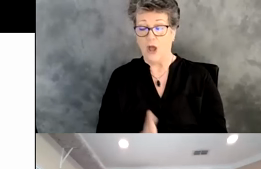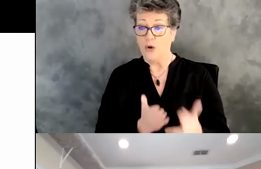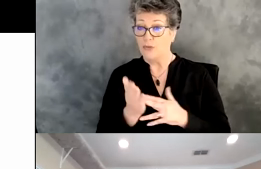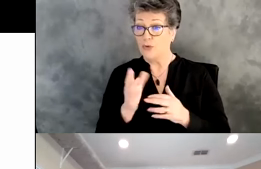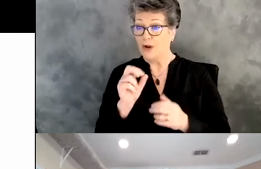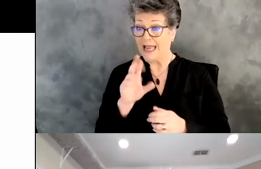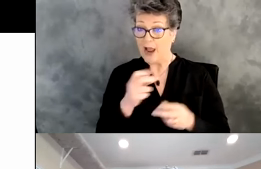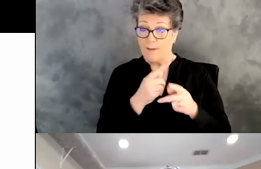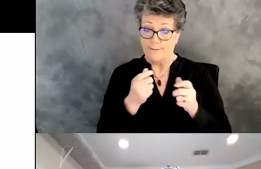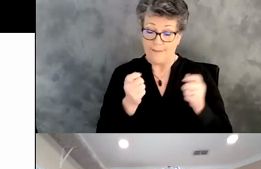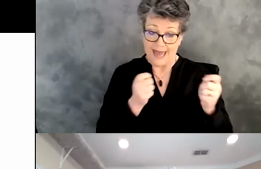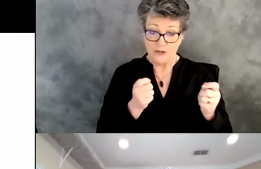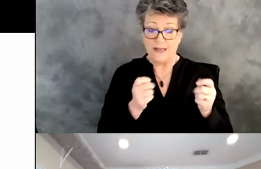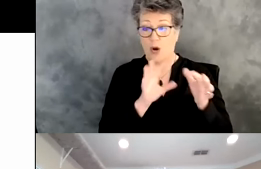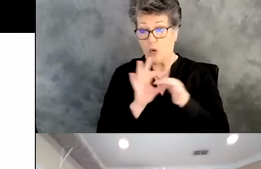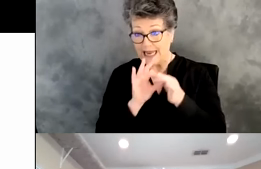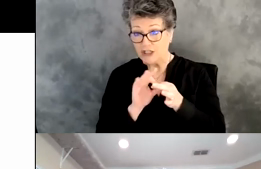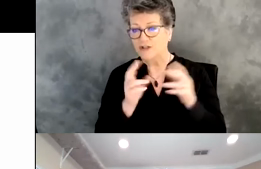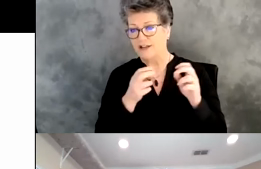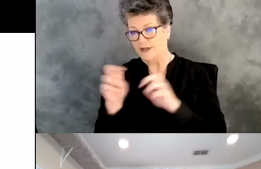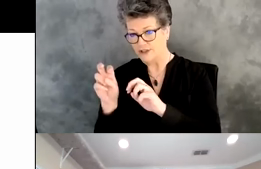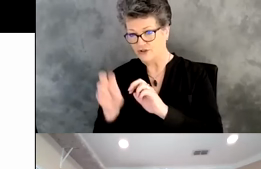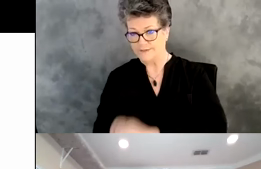management, coordination, and care transitions.